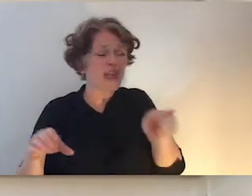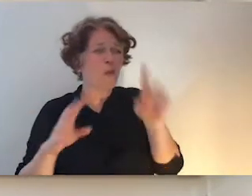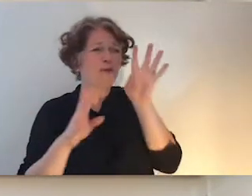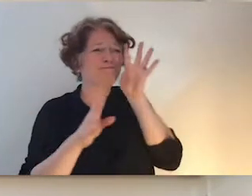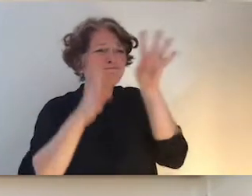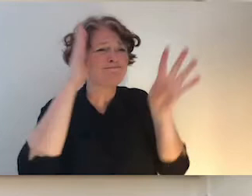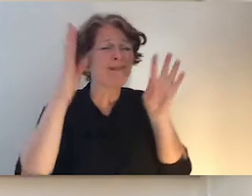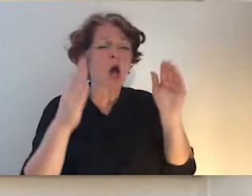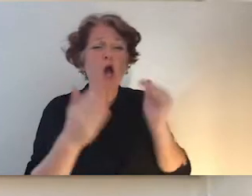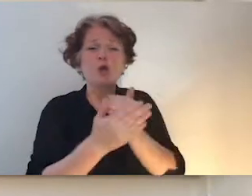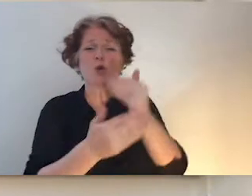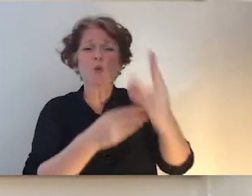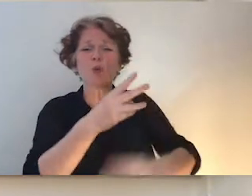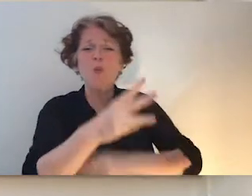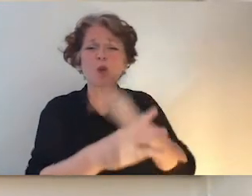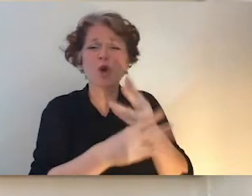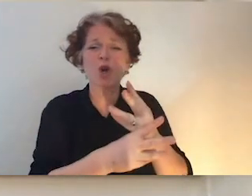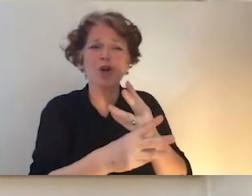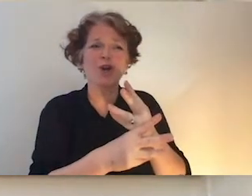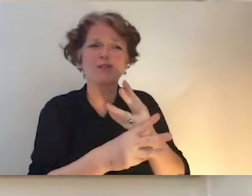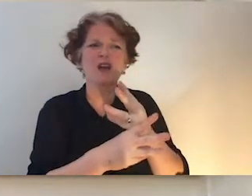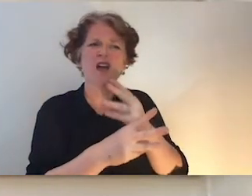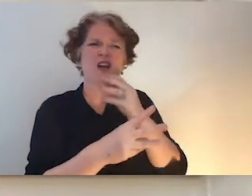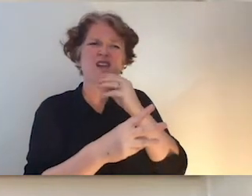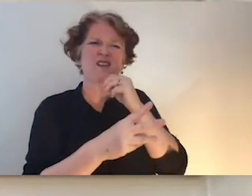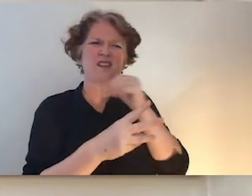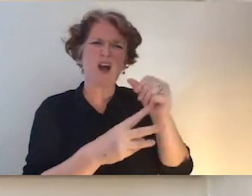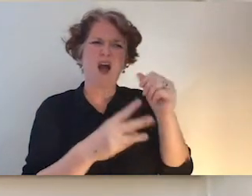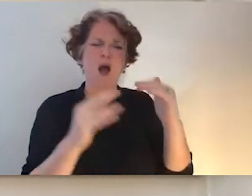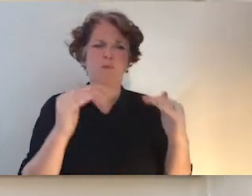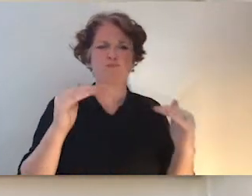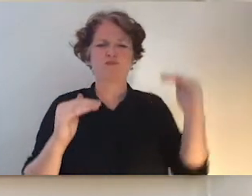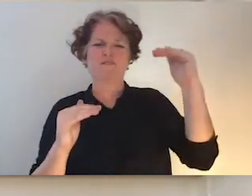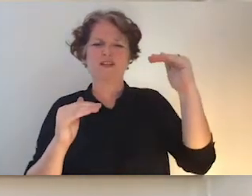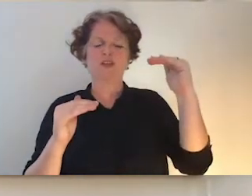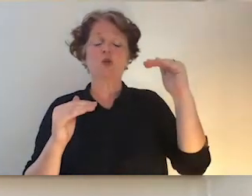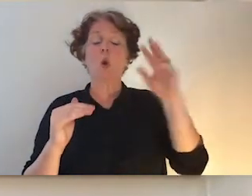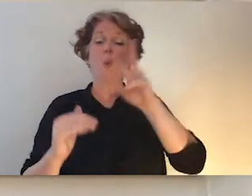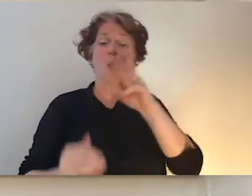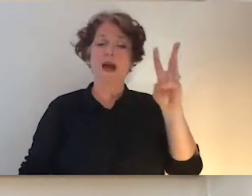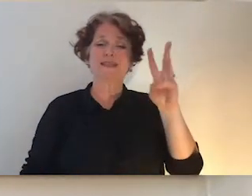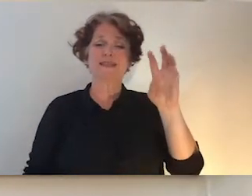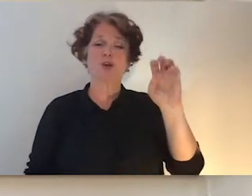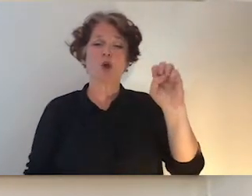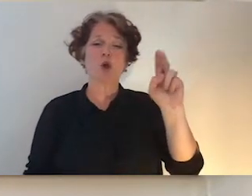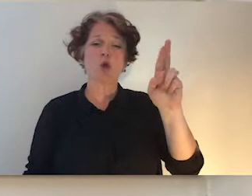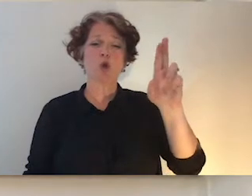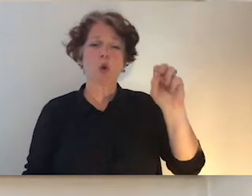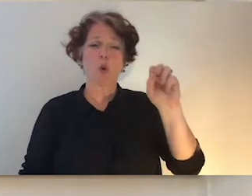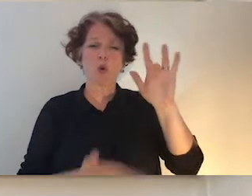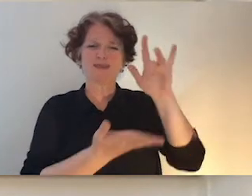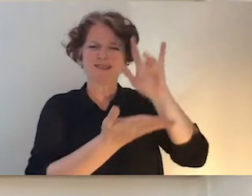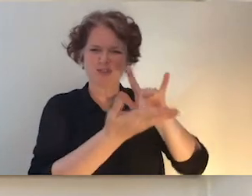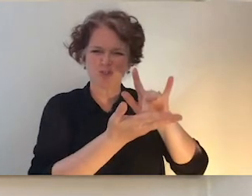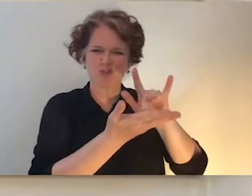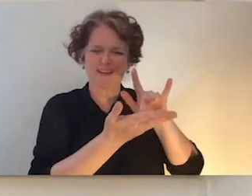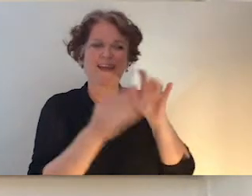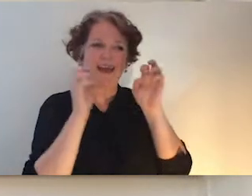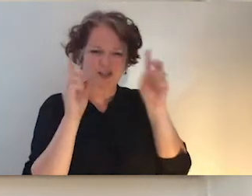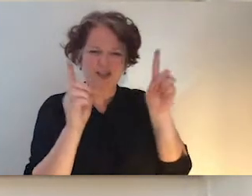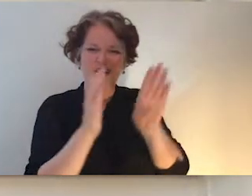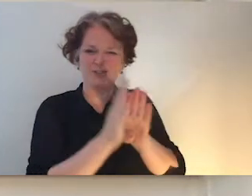a world that will no longer exclusively privilege a Western, Eurocentric perspective in education